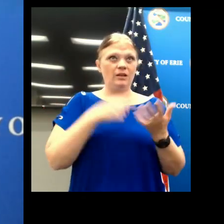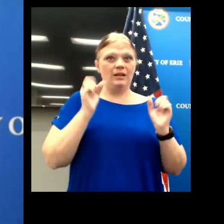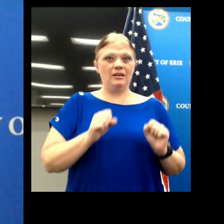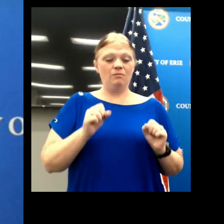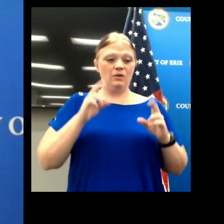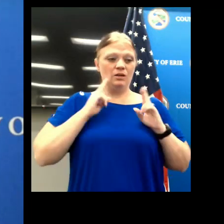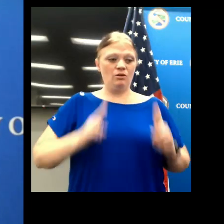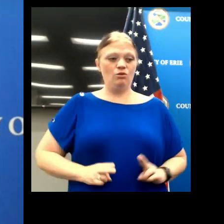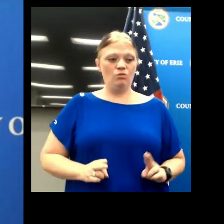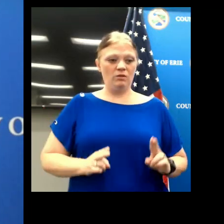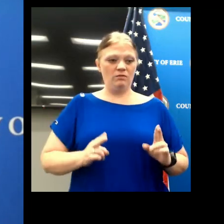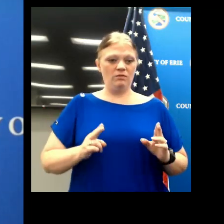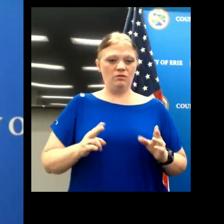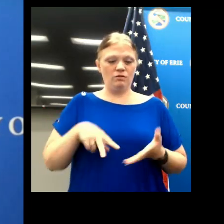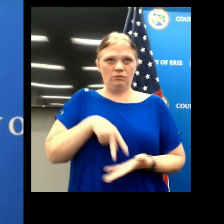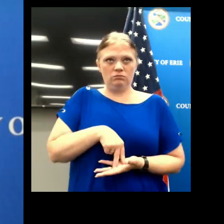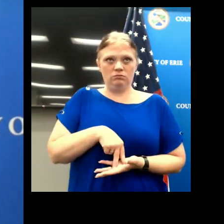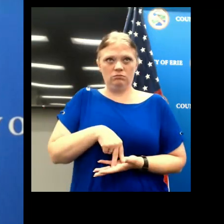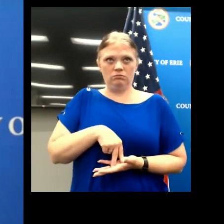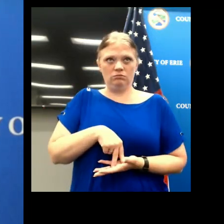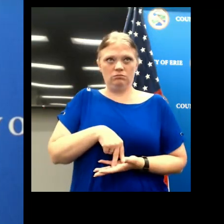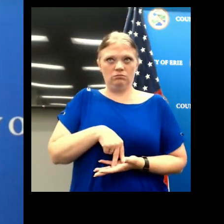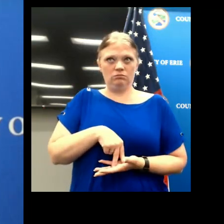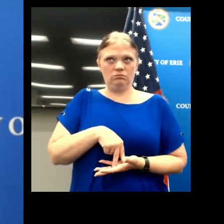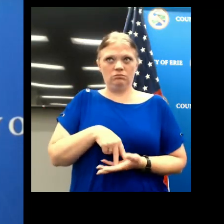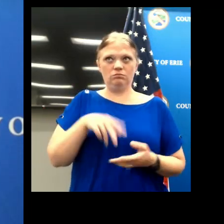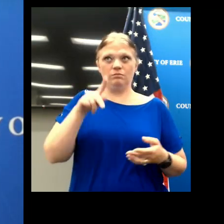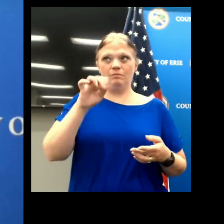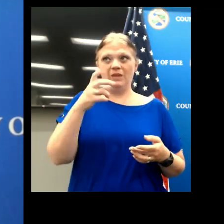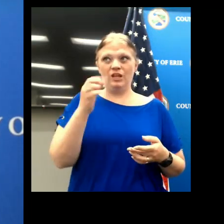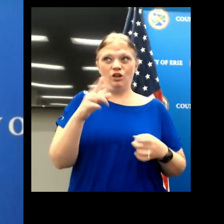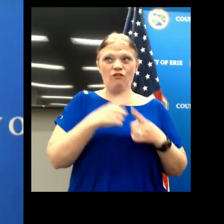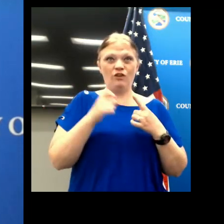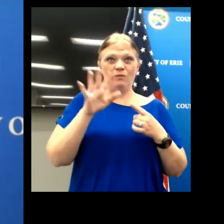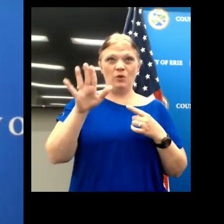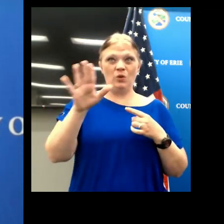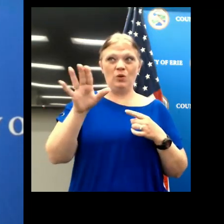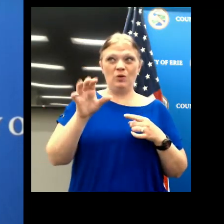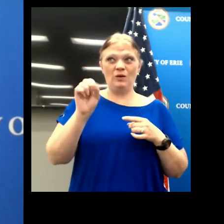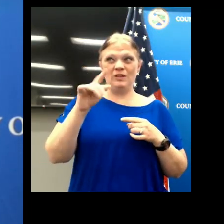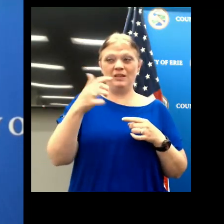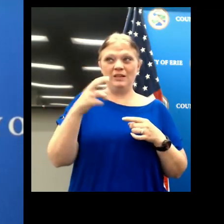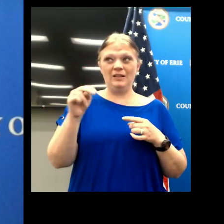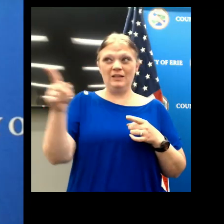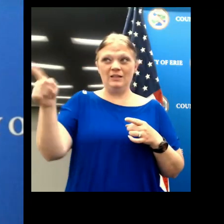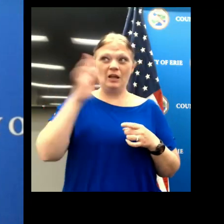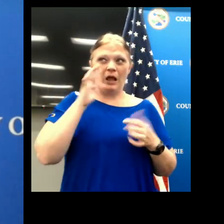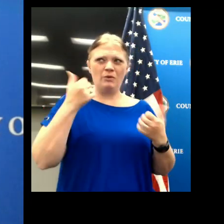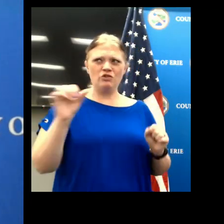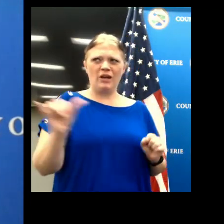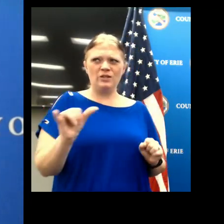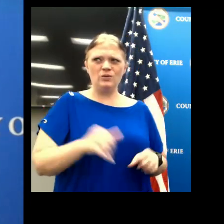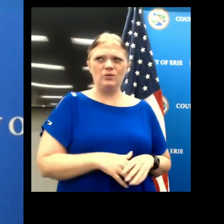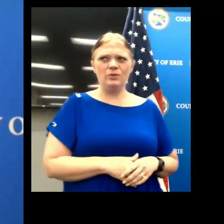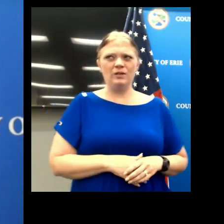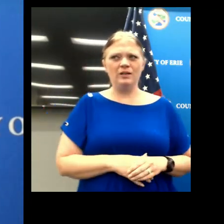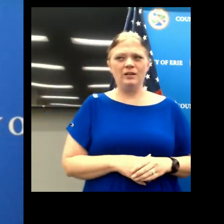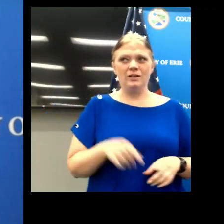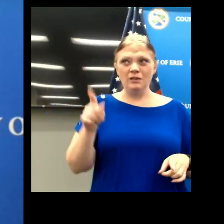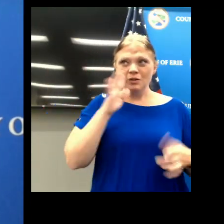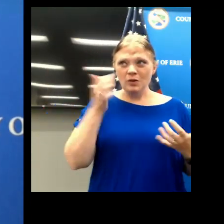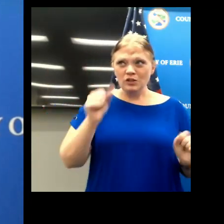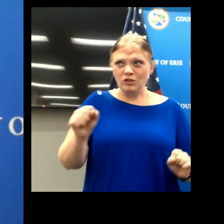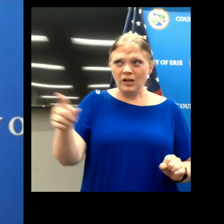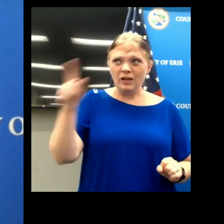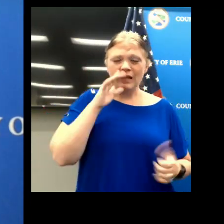pylon and they just skate around me, especially Peter from your station. He's a very good skater. Yes. You'd give it a shot,